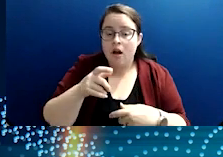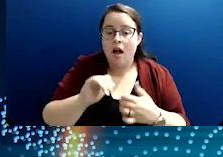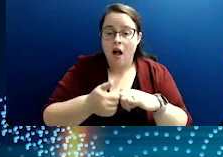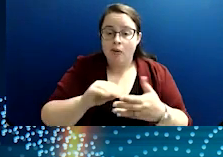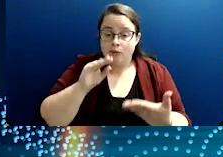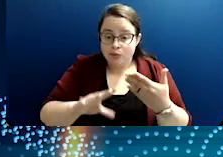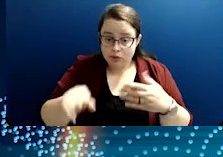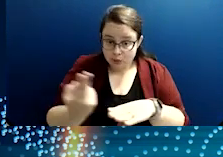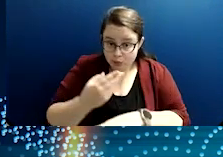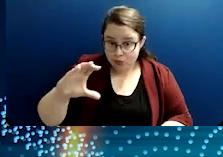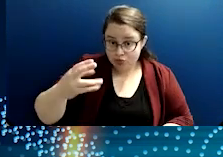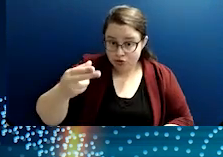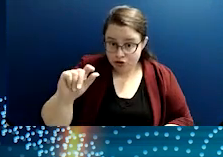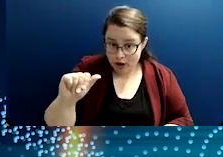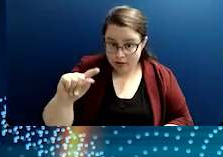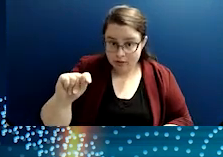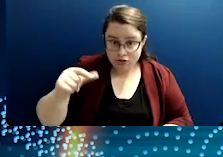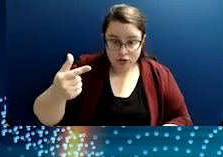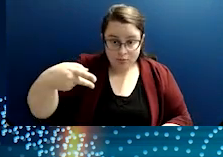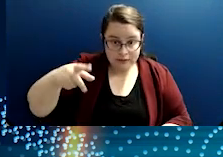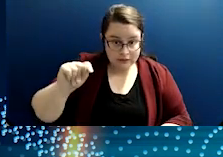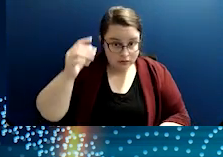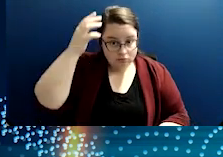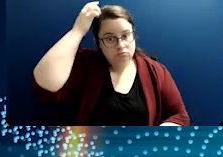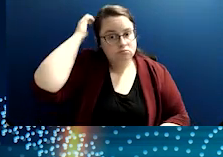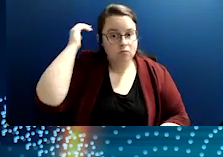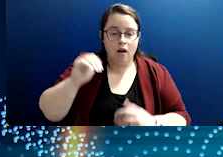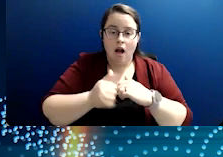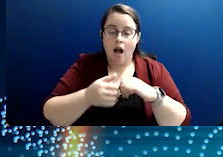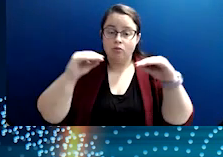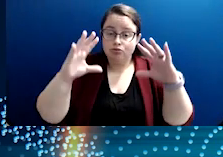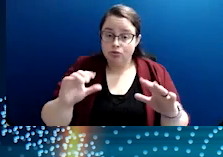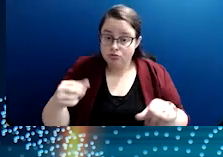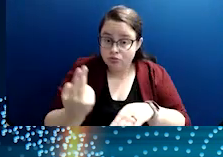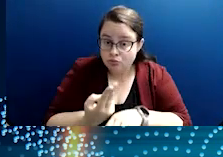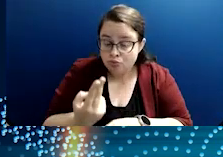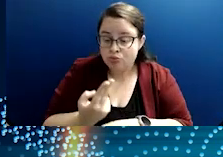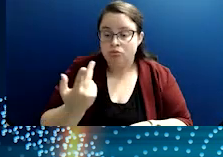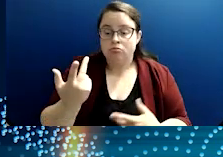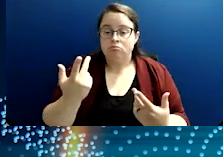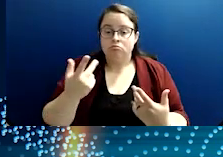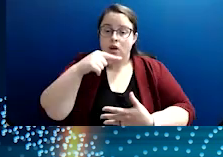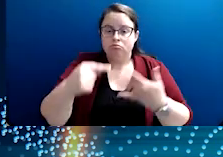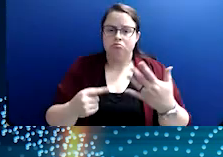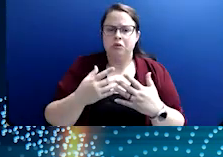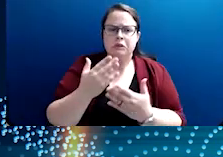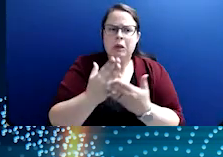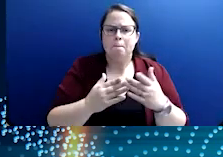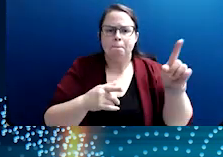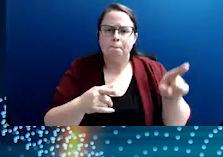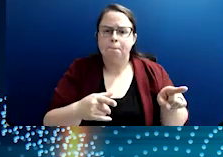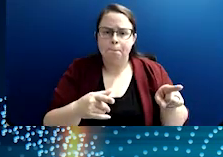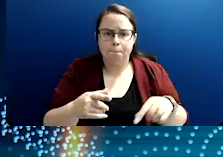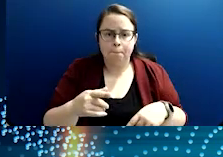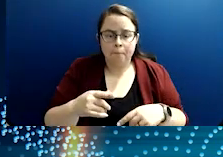use it, how instructors can use it. These are just some of the things that it can do. It